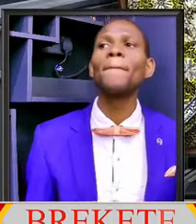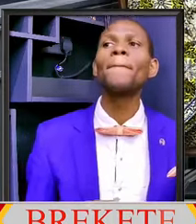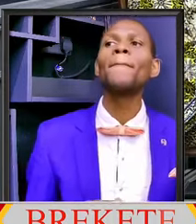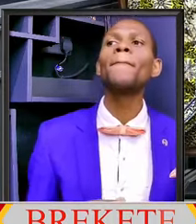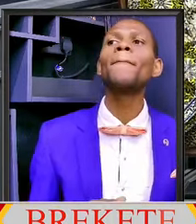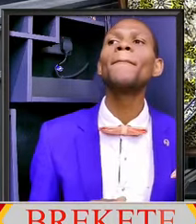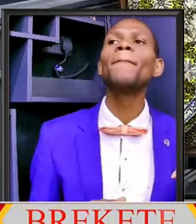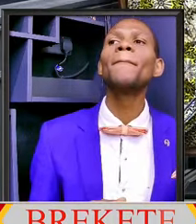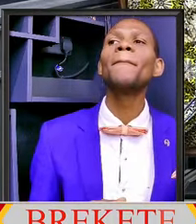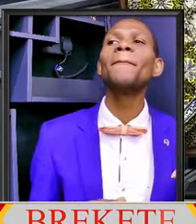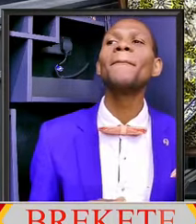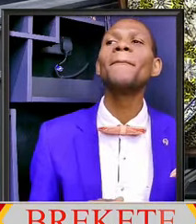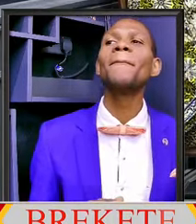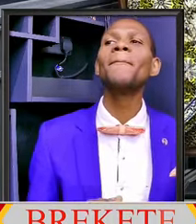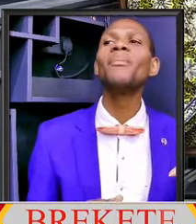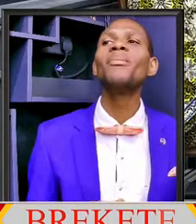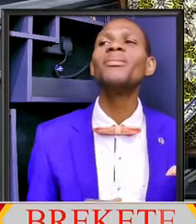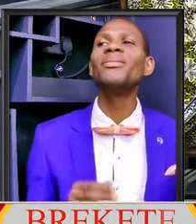gaishe shi to.